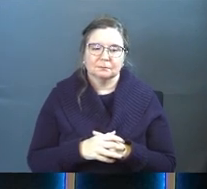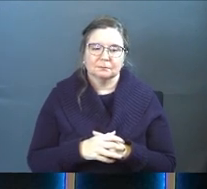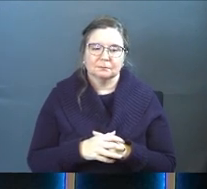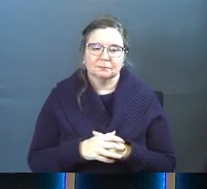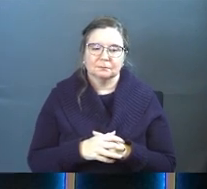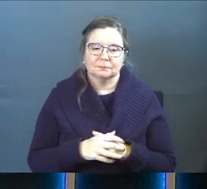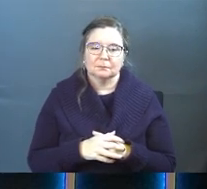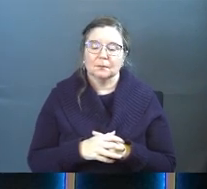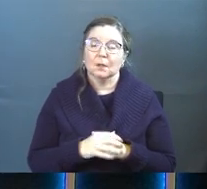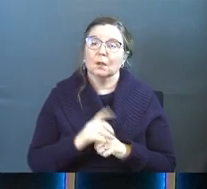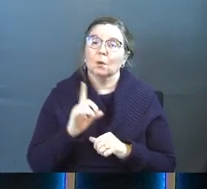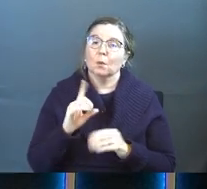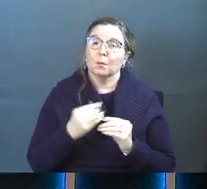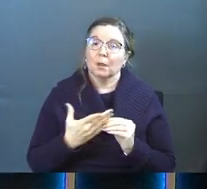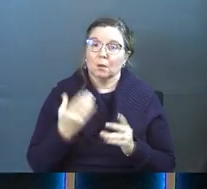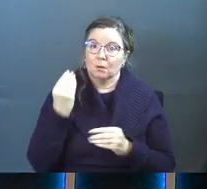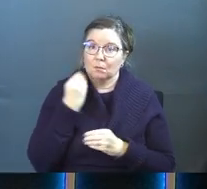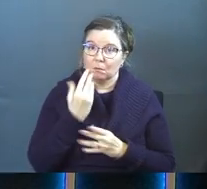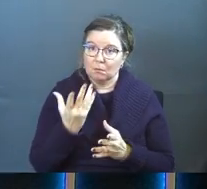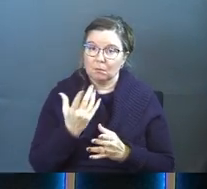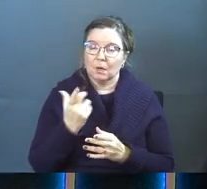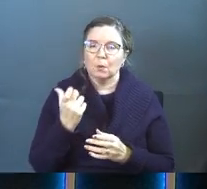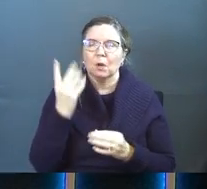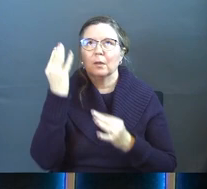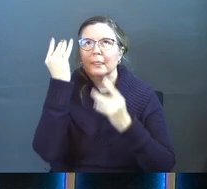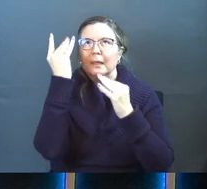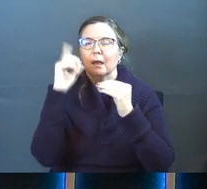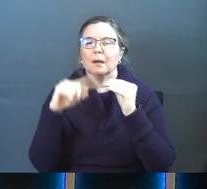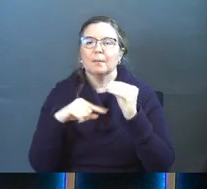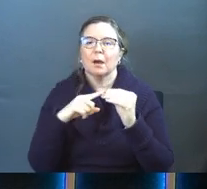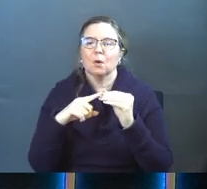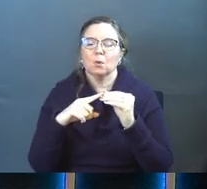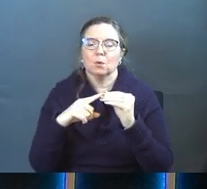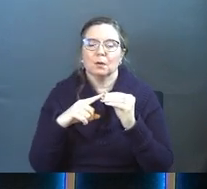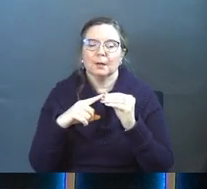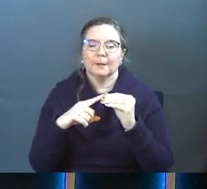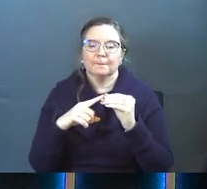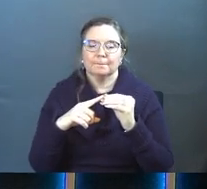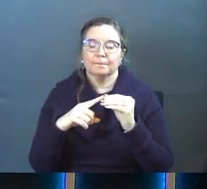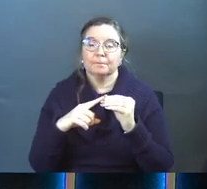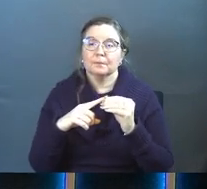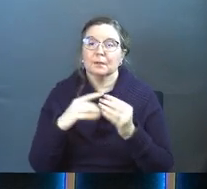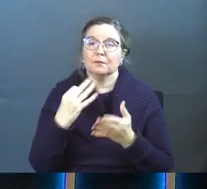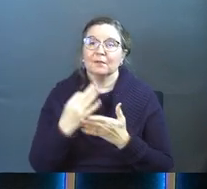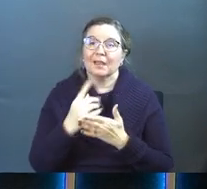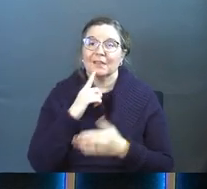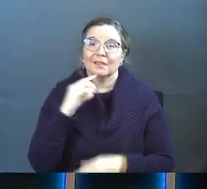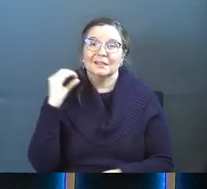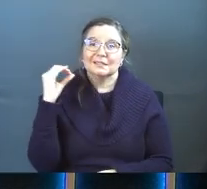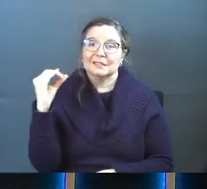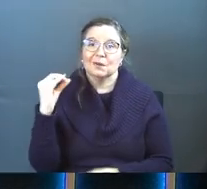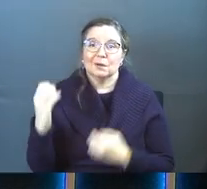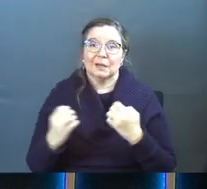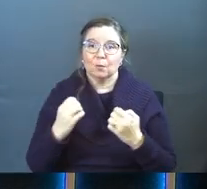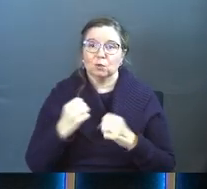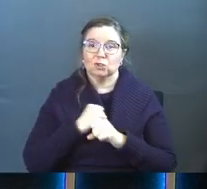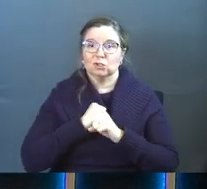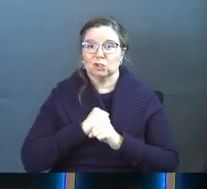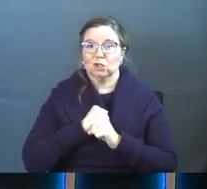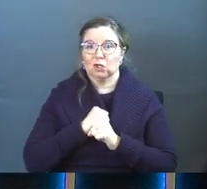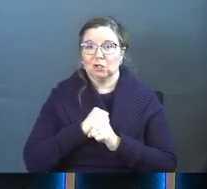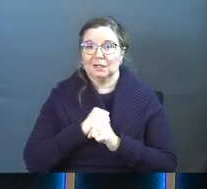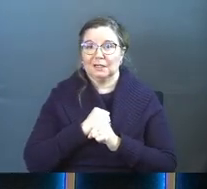There's one more thing I want you to know. I want you to think about the fact that there's zero emotional